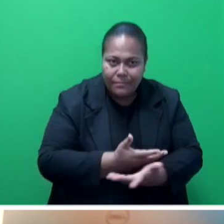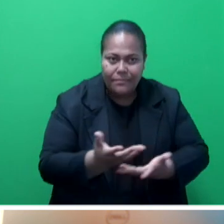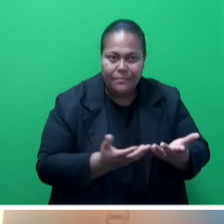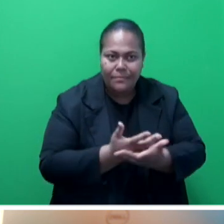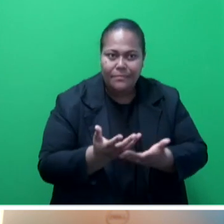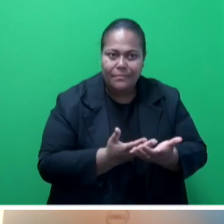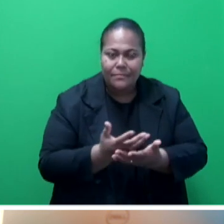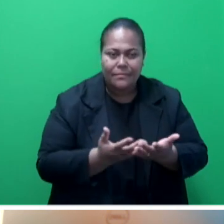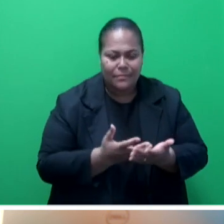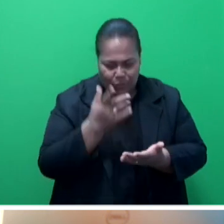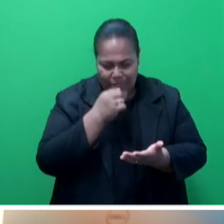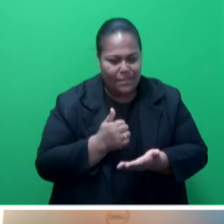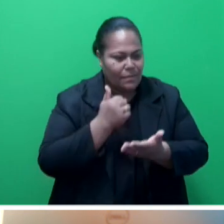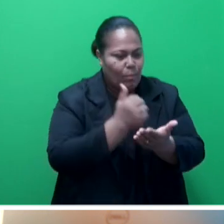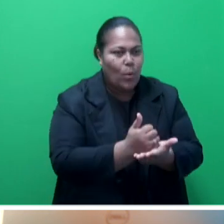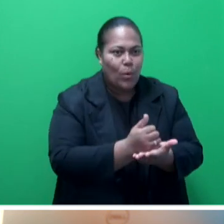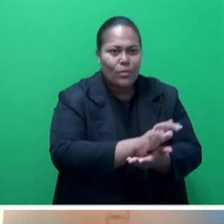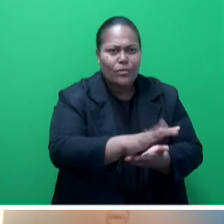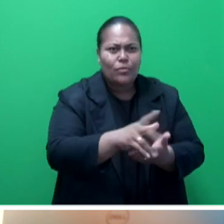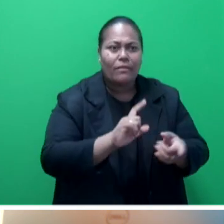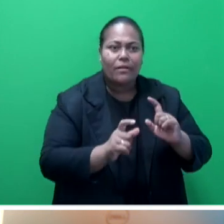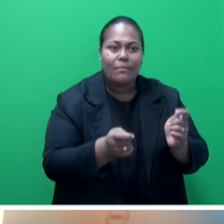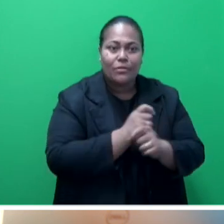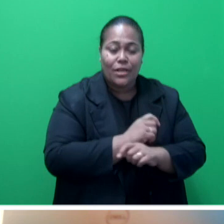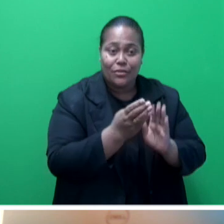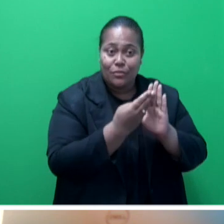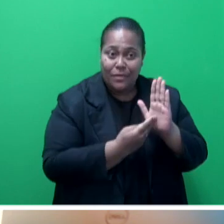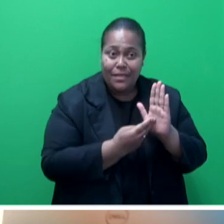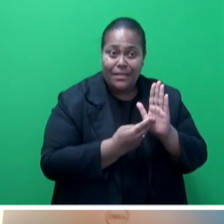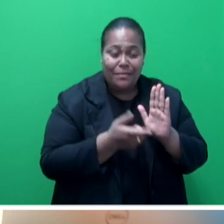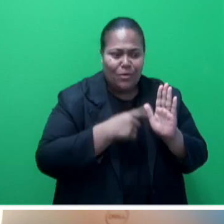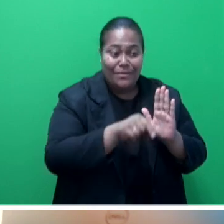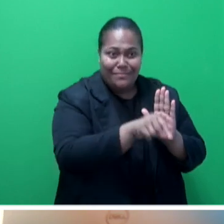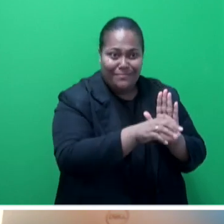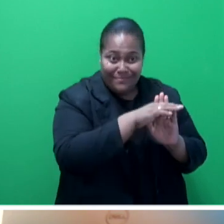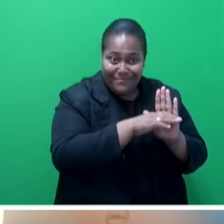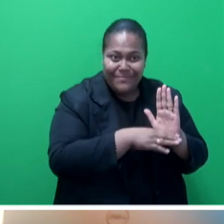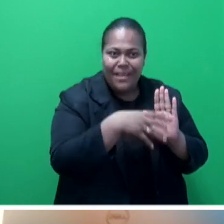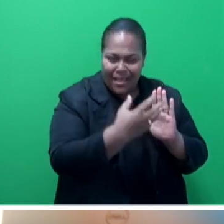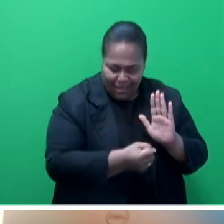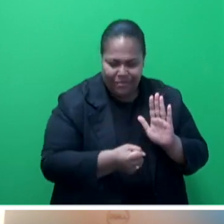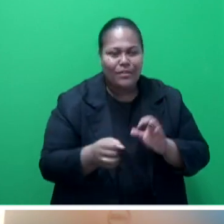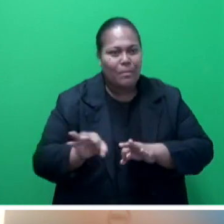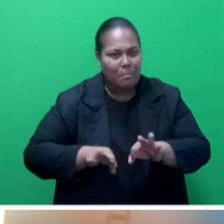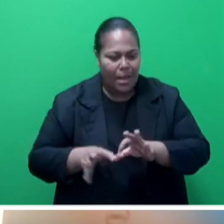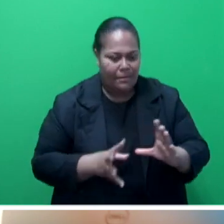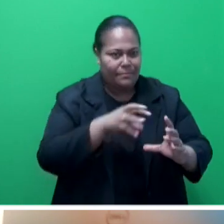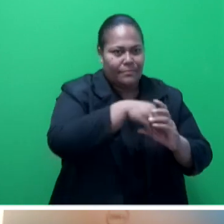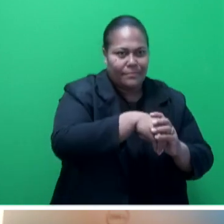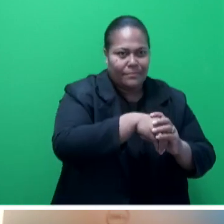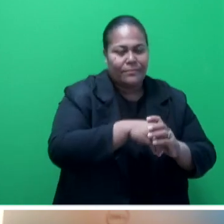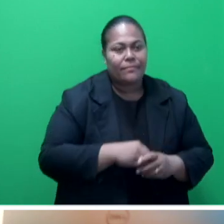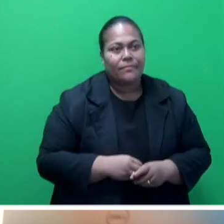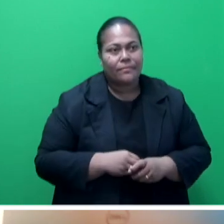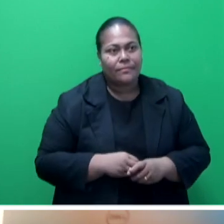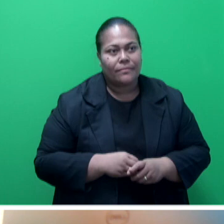support the draft climate change bill, providing the framework to facilitate the implementation of ERPA. Mr. Speaker,